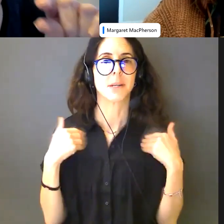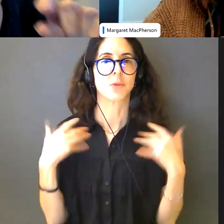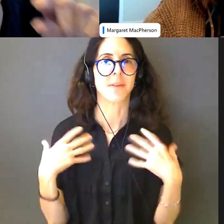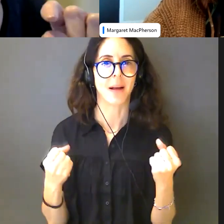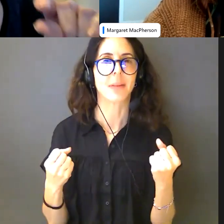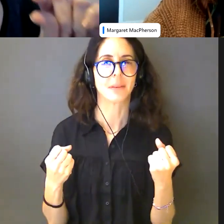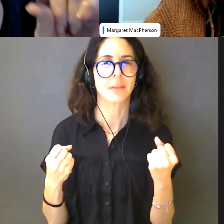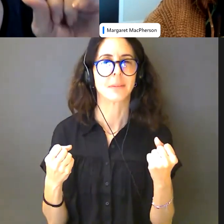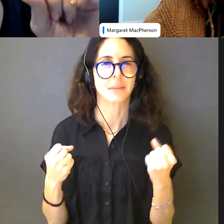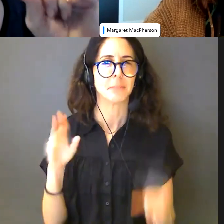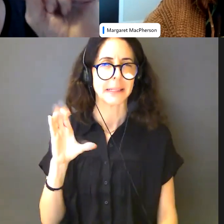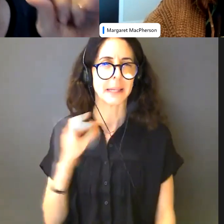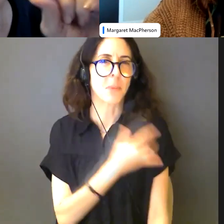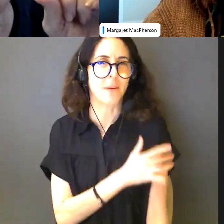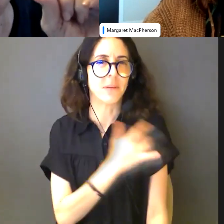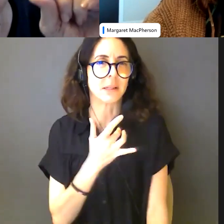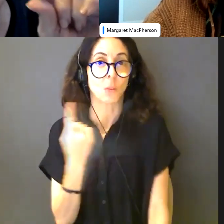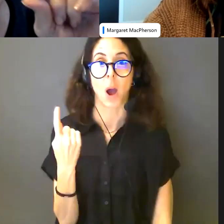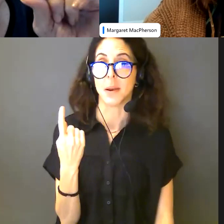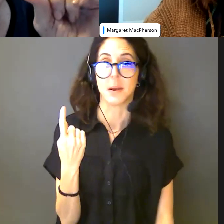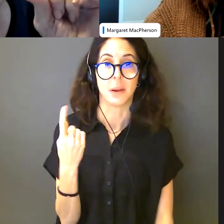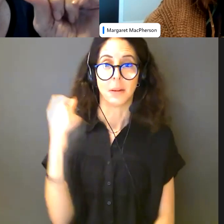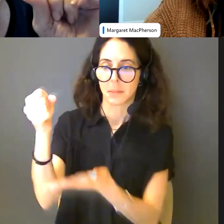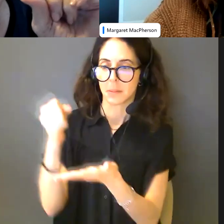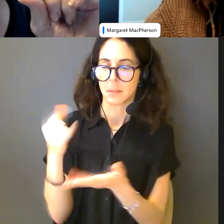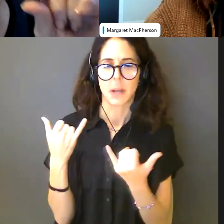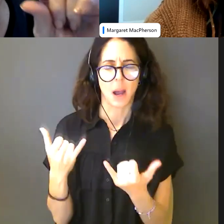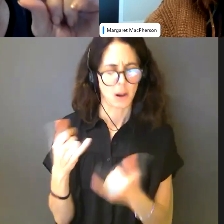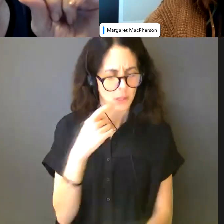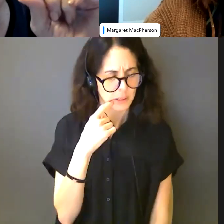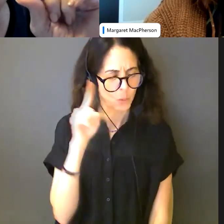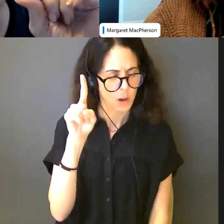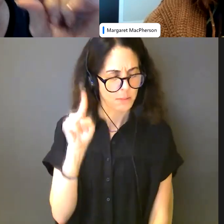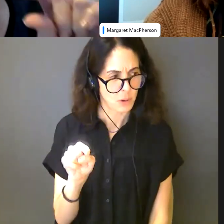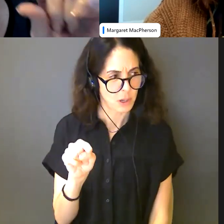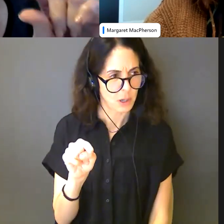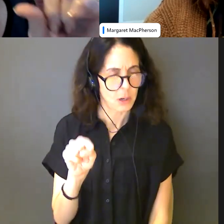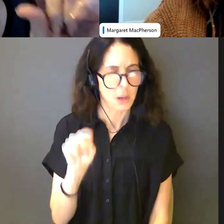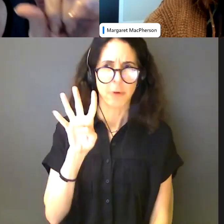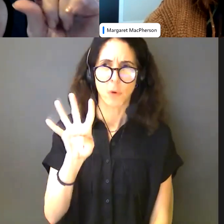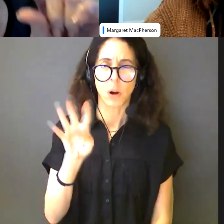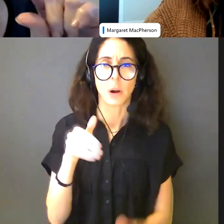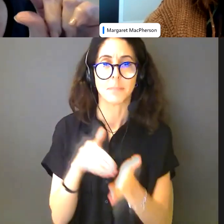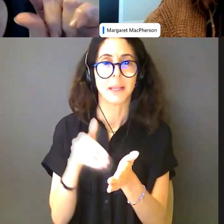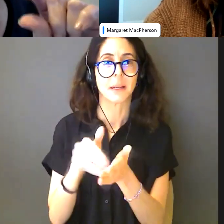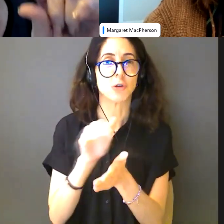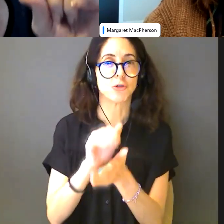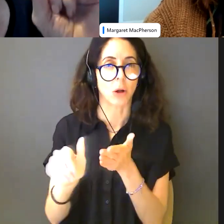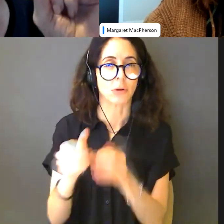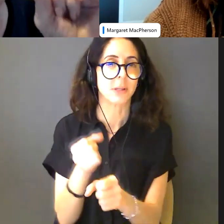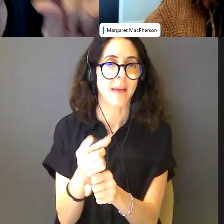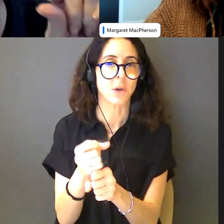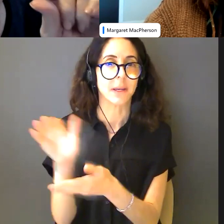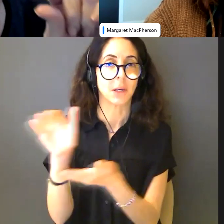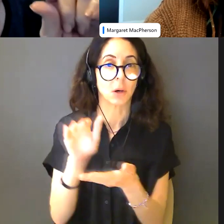province of British Columbia, which gives us at the moment it's 1 $4 million a year, plus